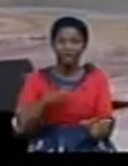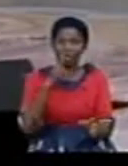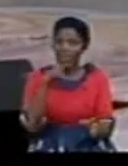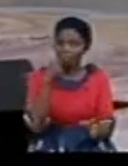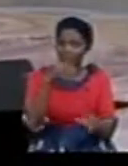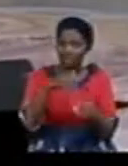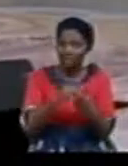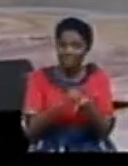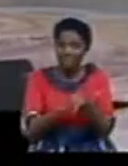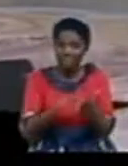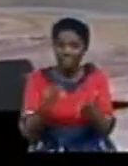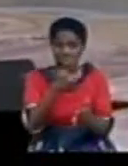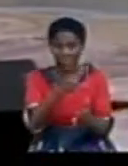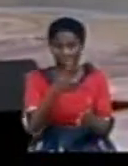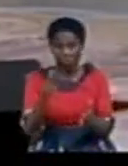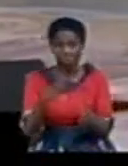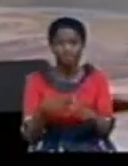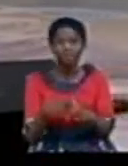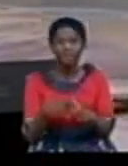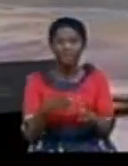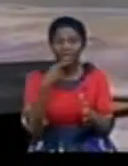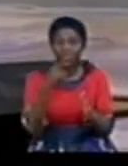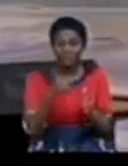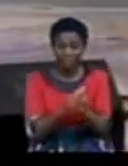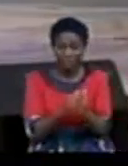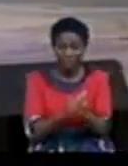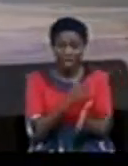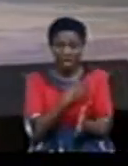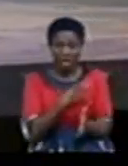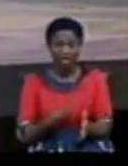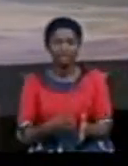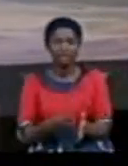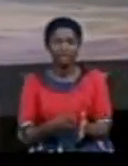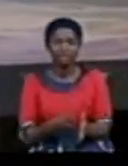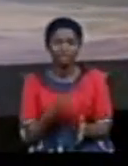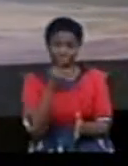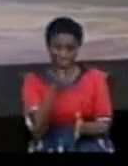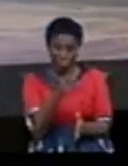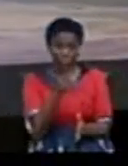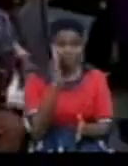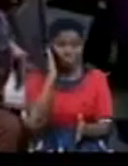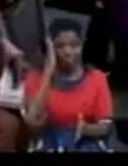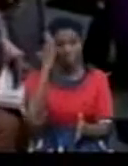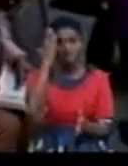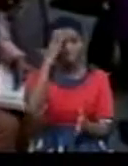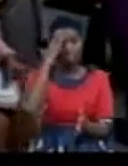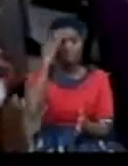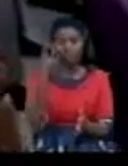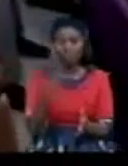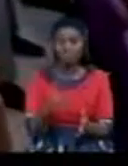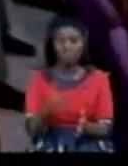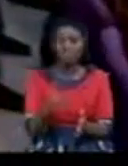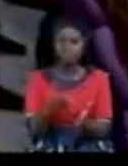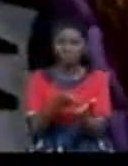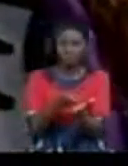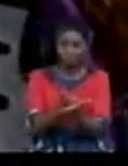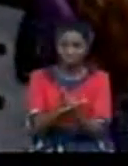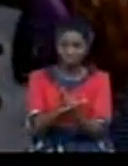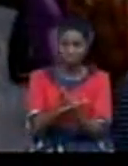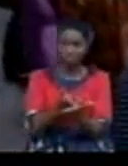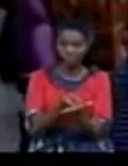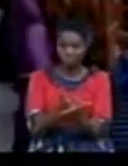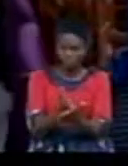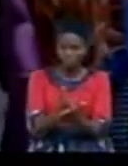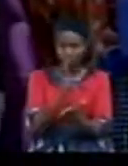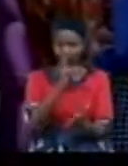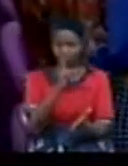32, it says in verse 32, and you shall know the truth, and the truth shall make you free.